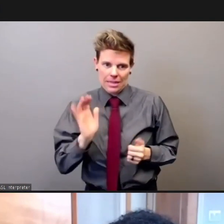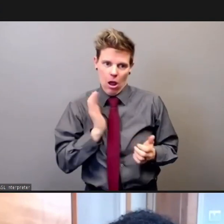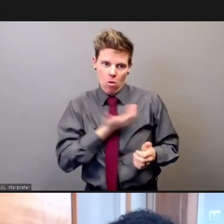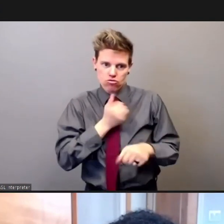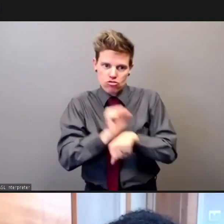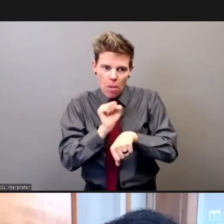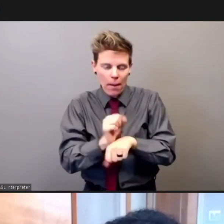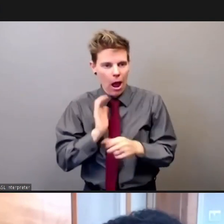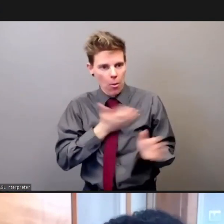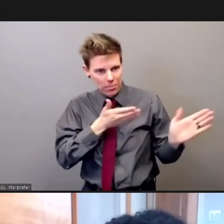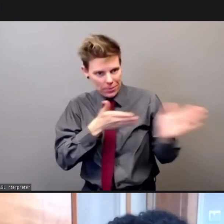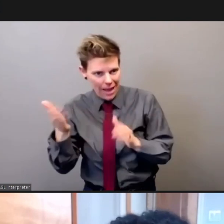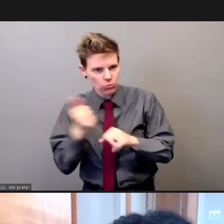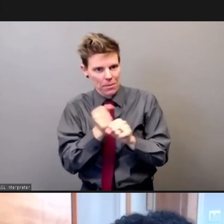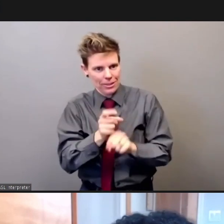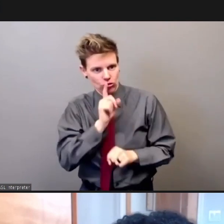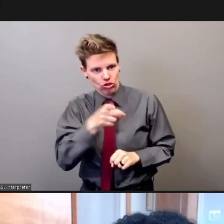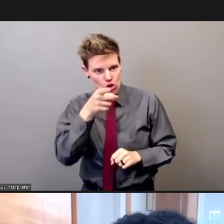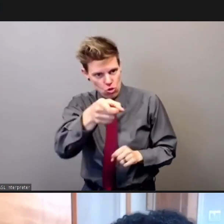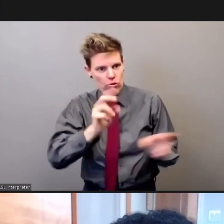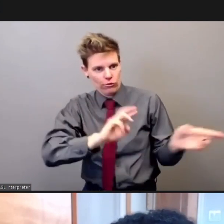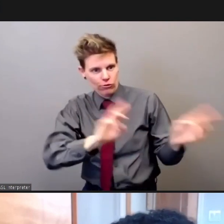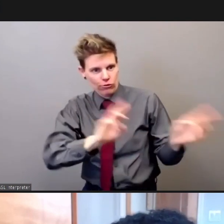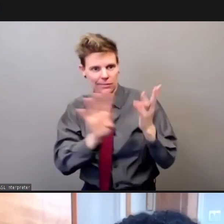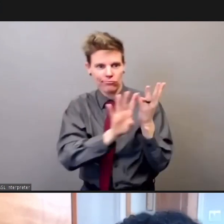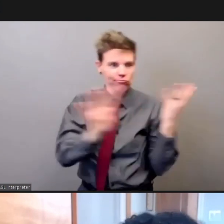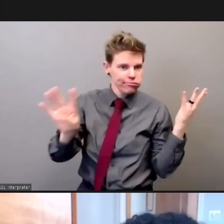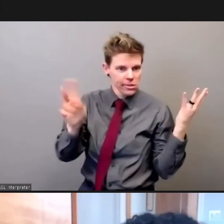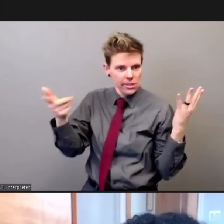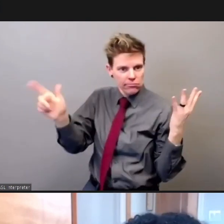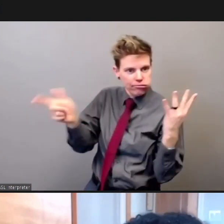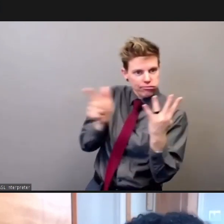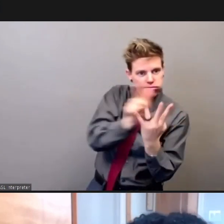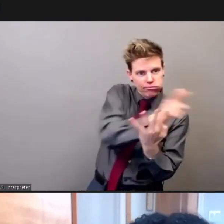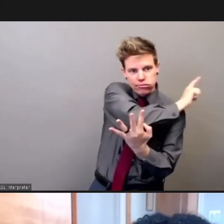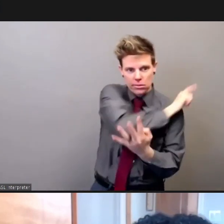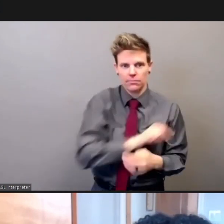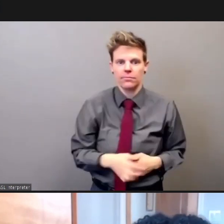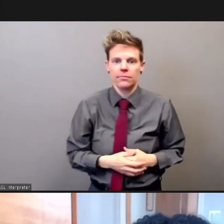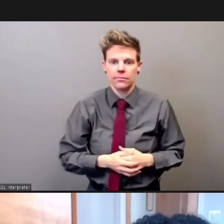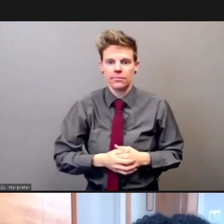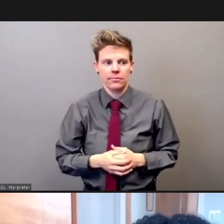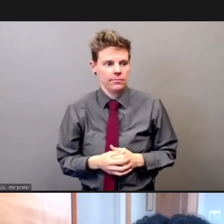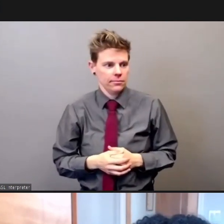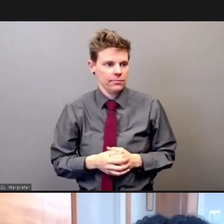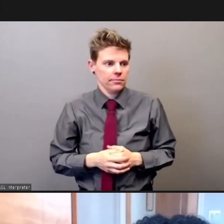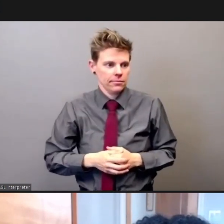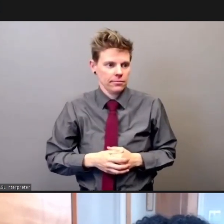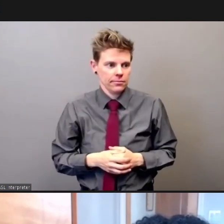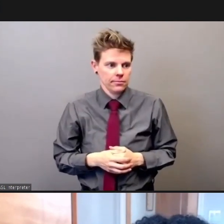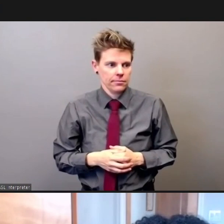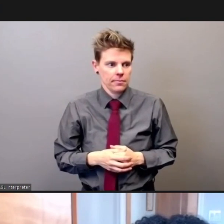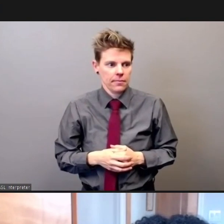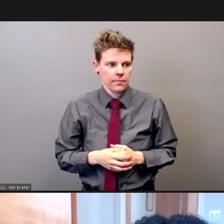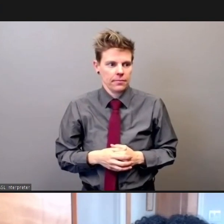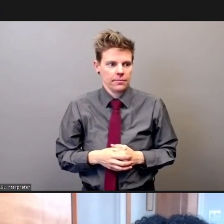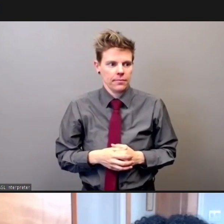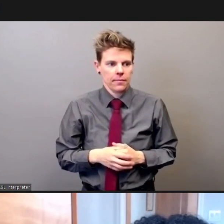Thank you, Governor and Secretary Collins. Scott Weiland with the Santafe Mexican. I'm going to come back to you and try